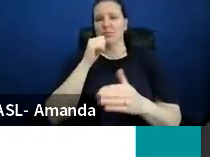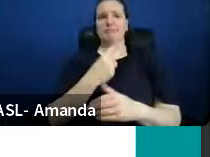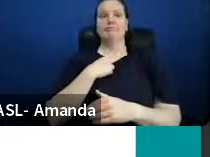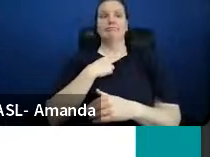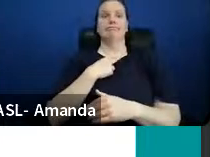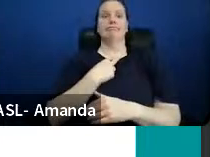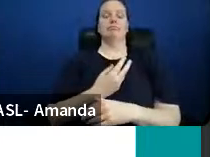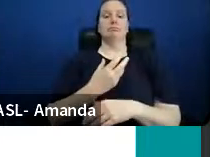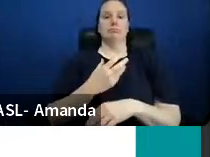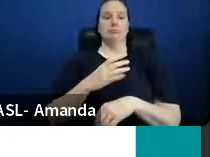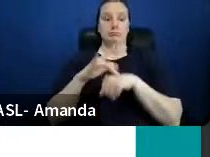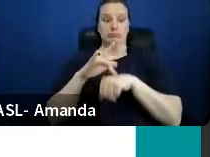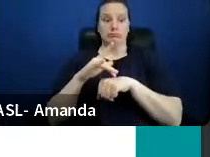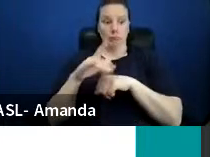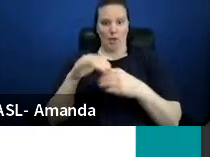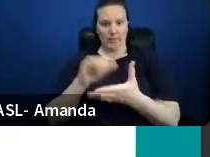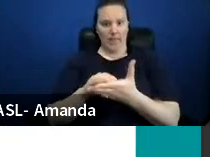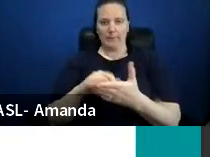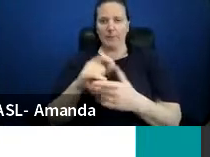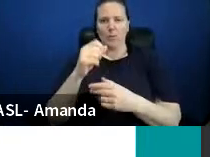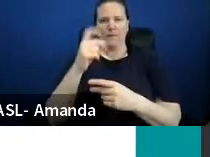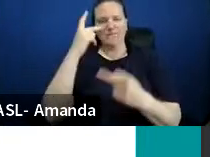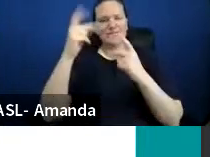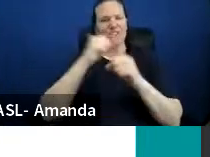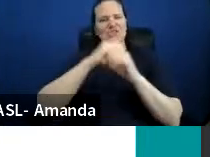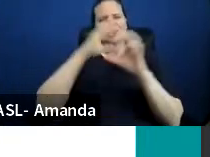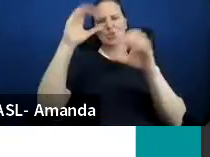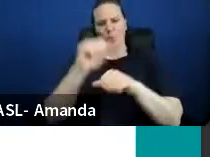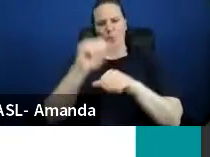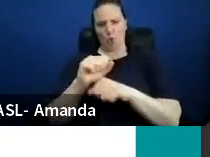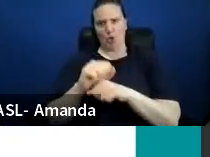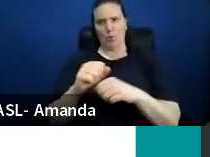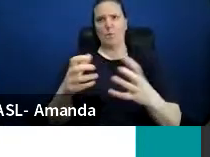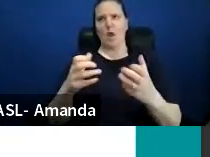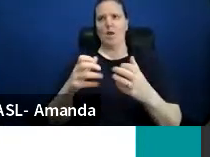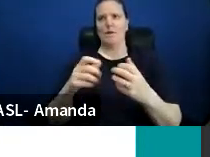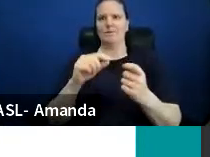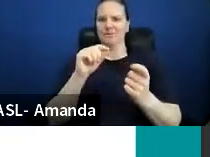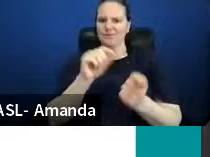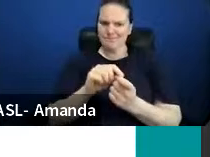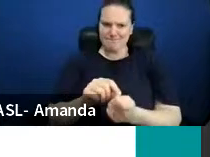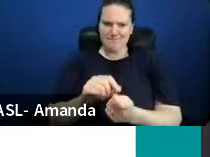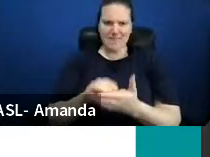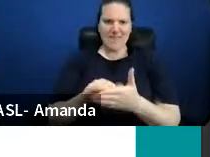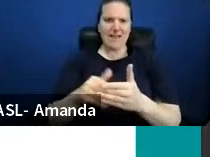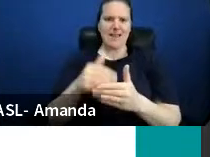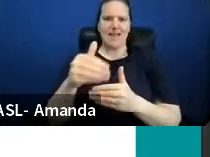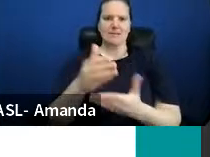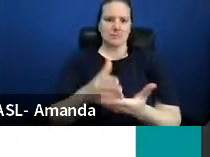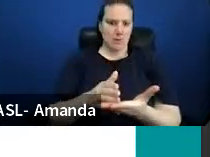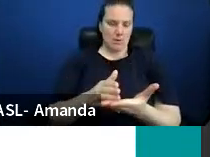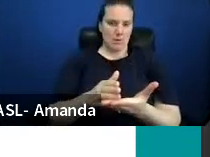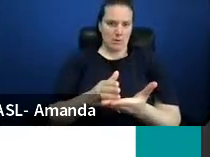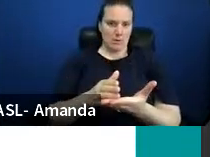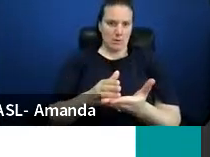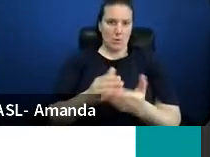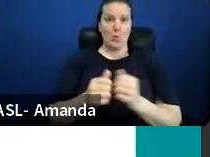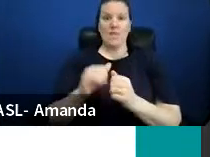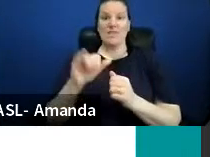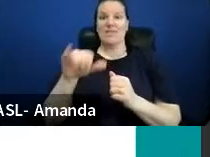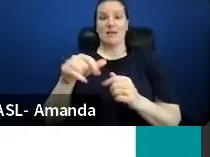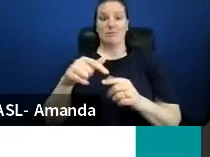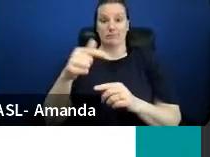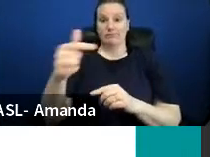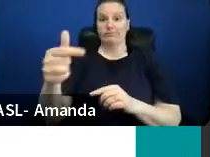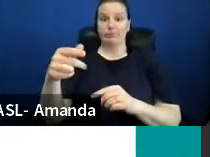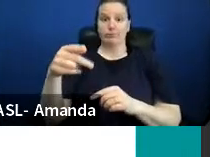this point. We just really want to do this visioning work, and we'll do the refinement at that next stage. So with that, I will turn